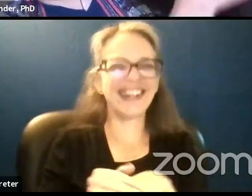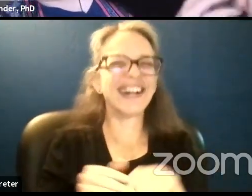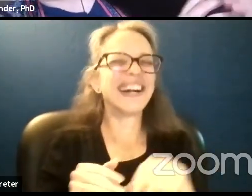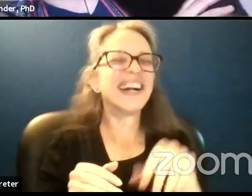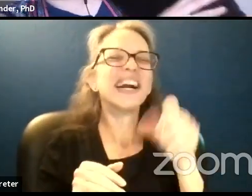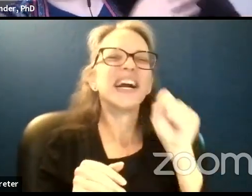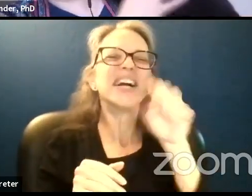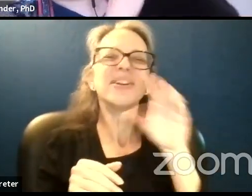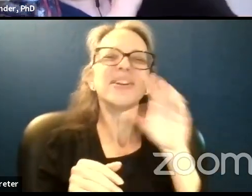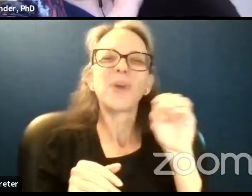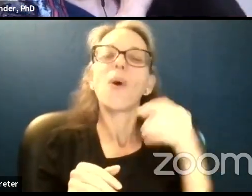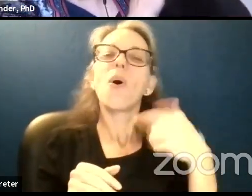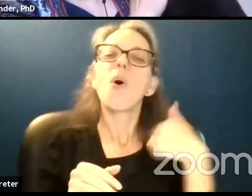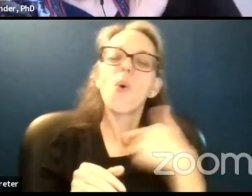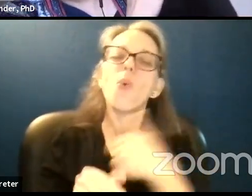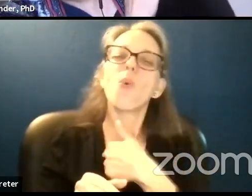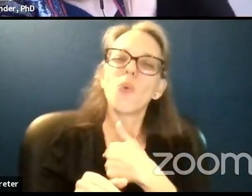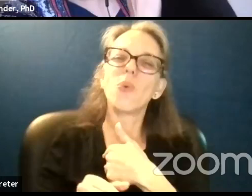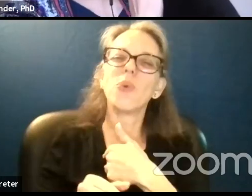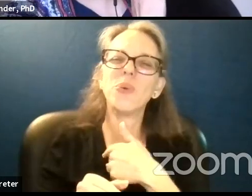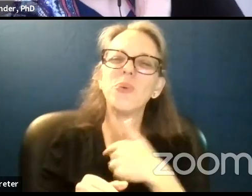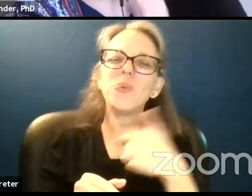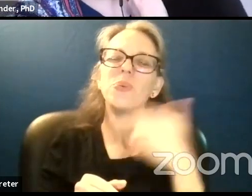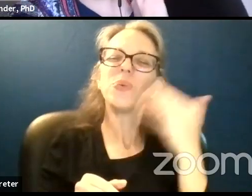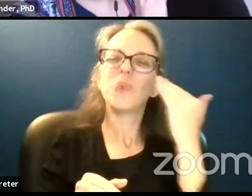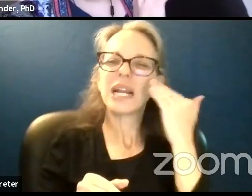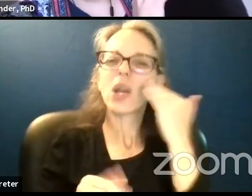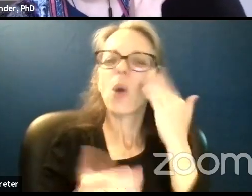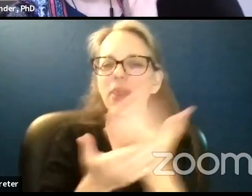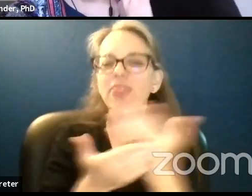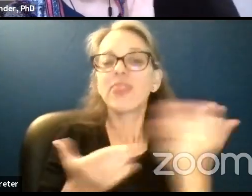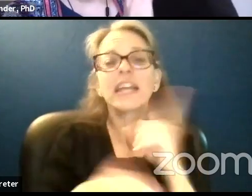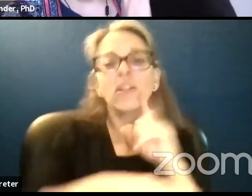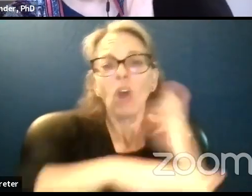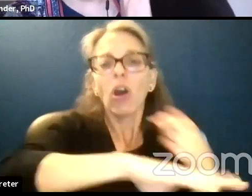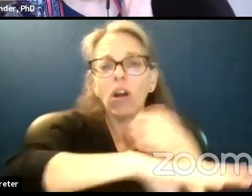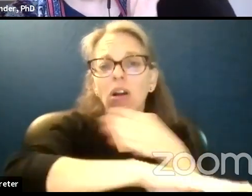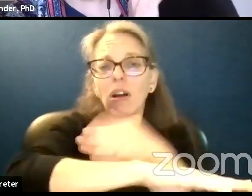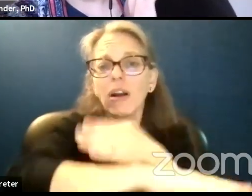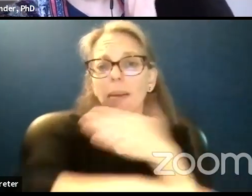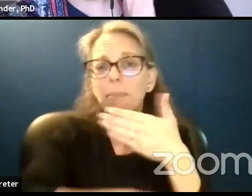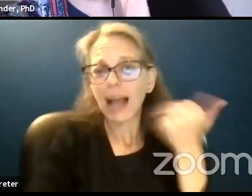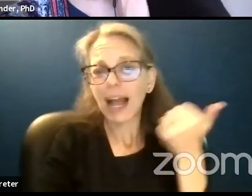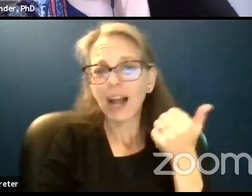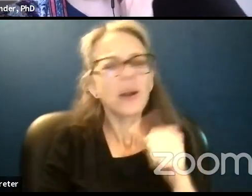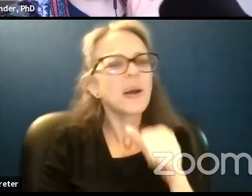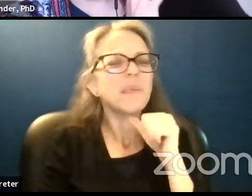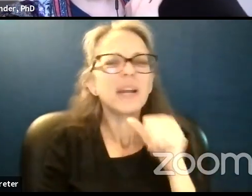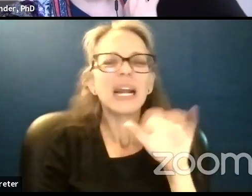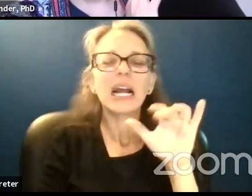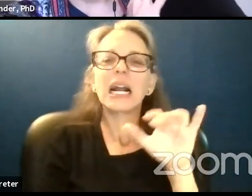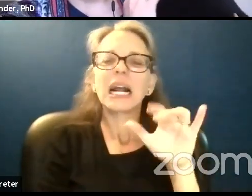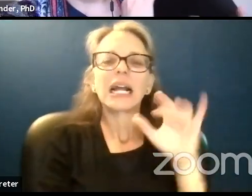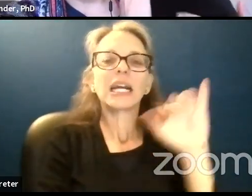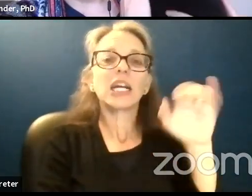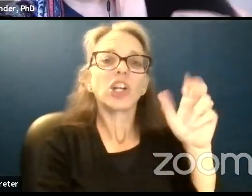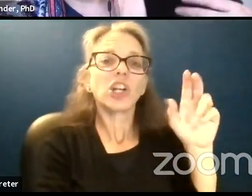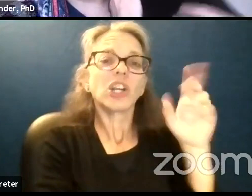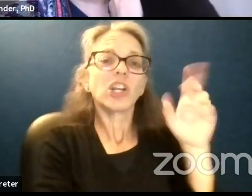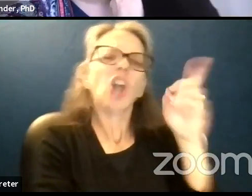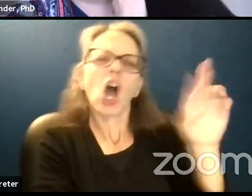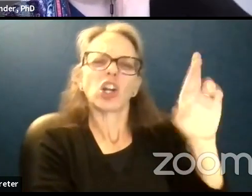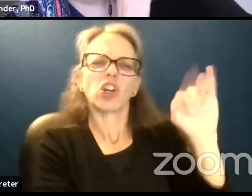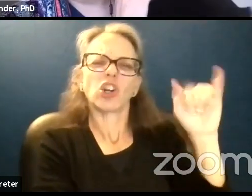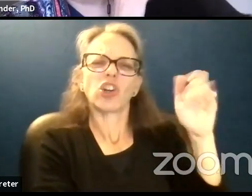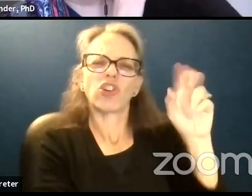So we do know that things are getting better, but it's not like Jen Dowd, Dr. Jen always